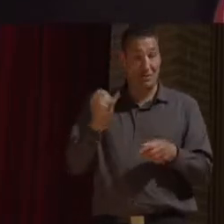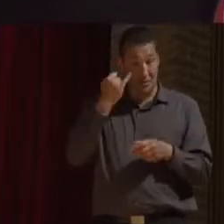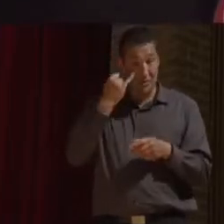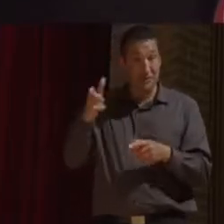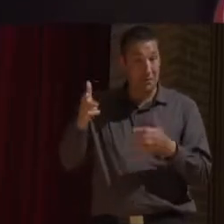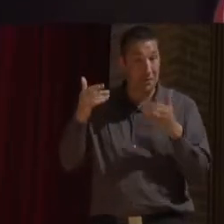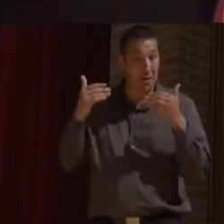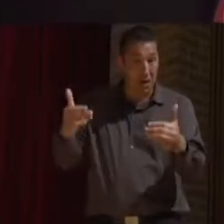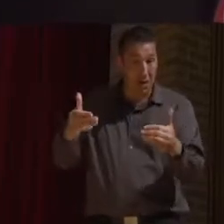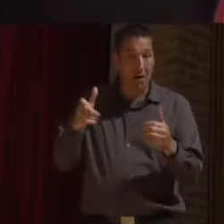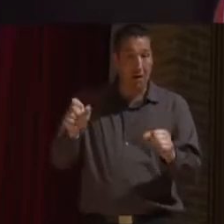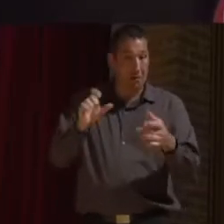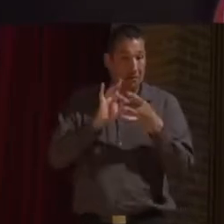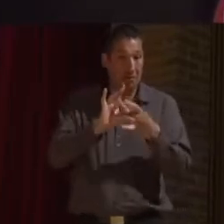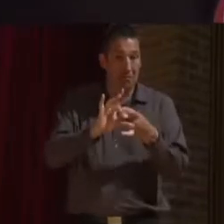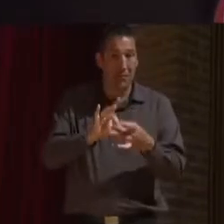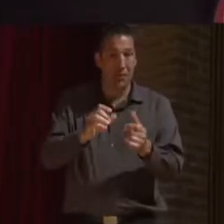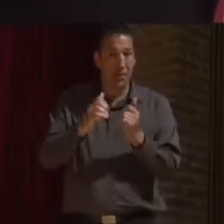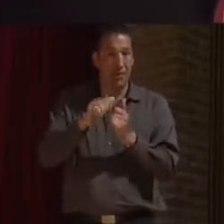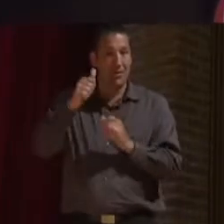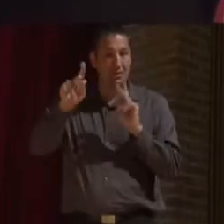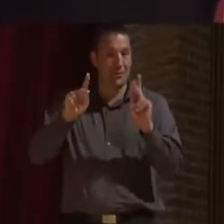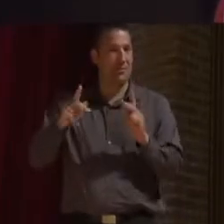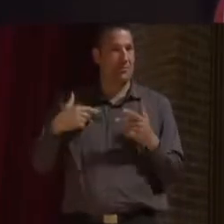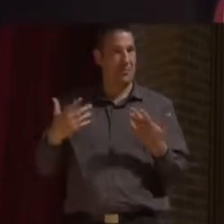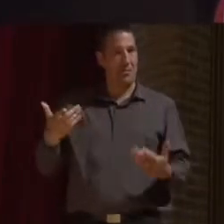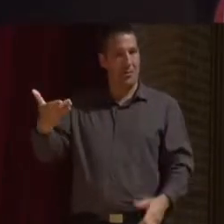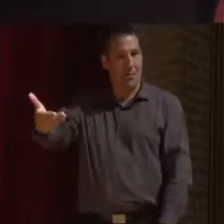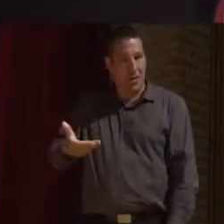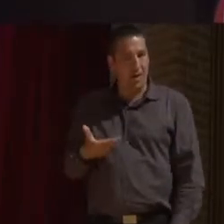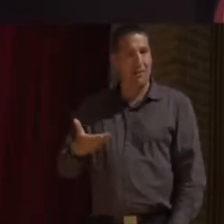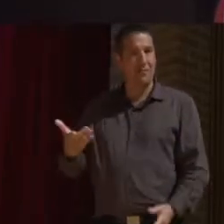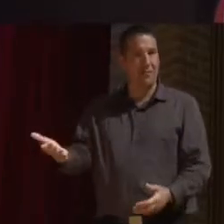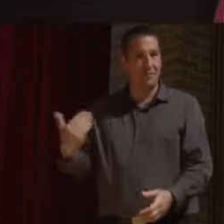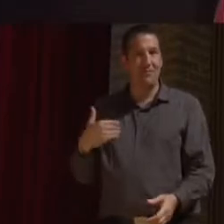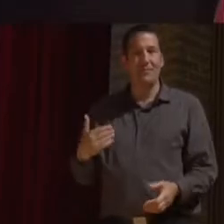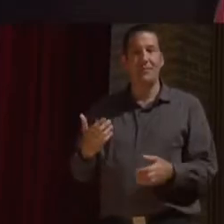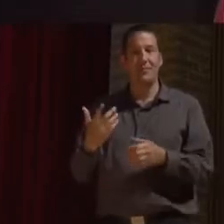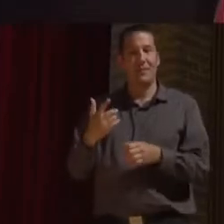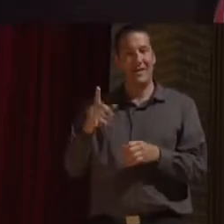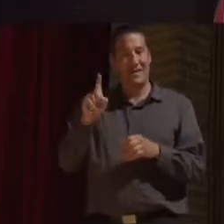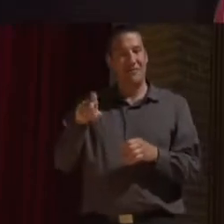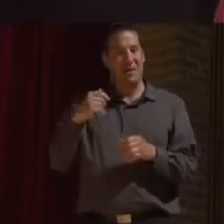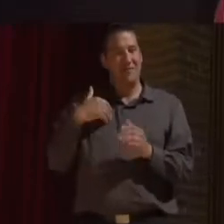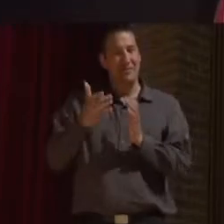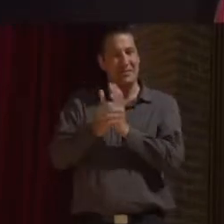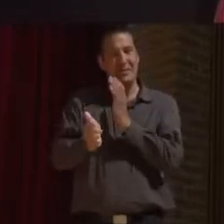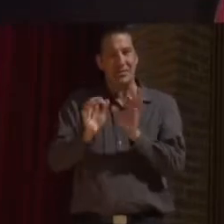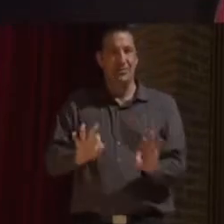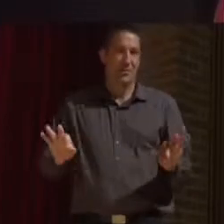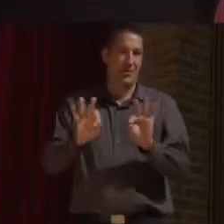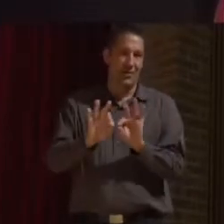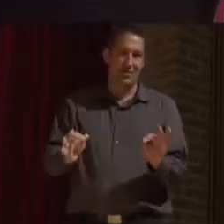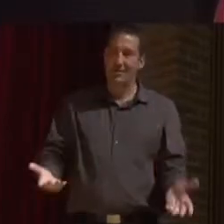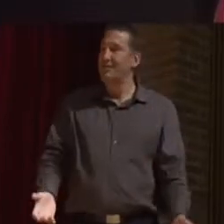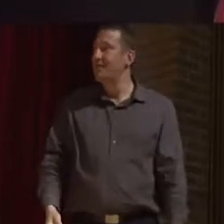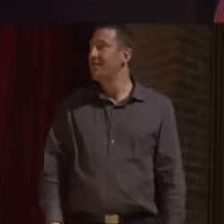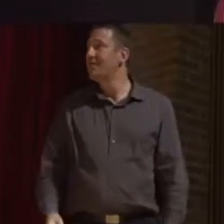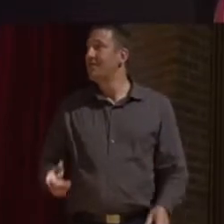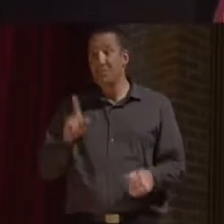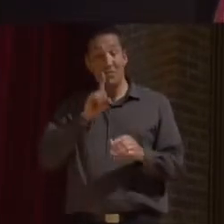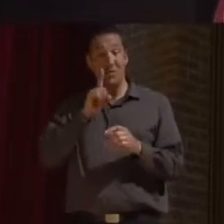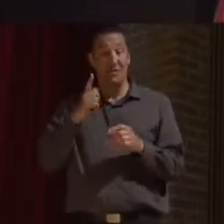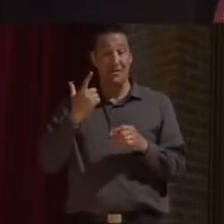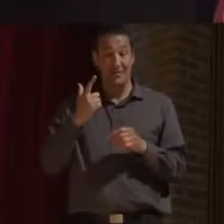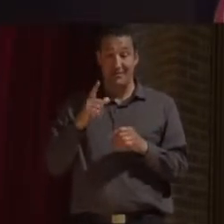you. There has to be some place, some skill that, because it